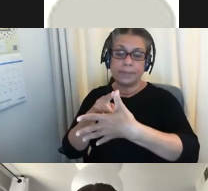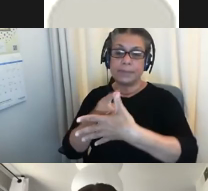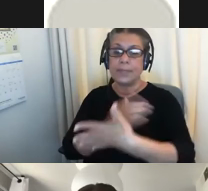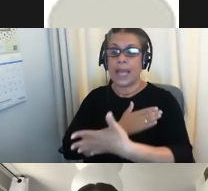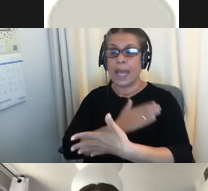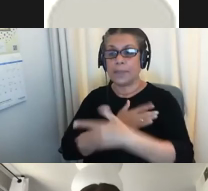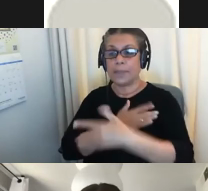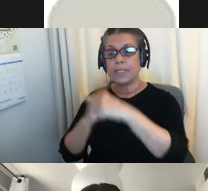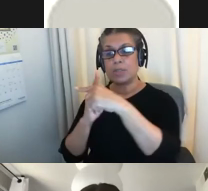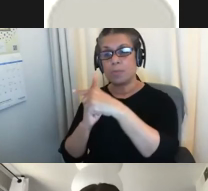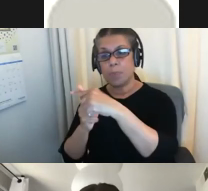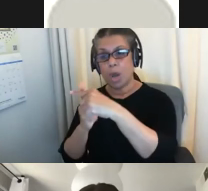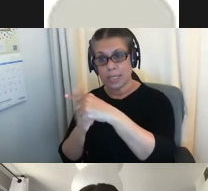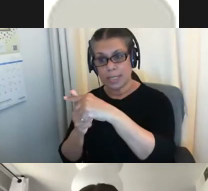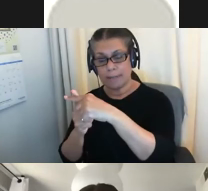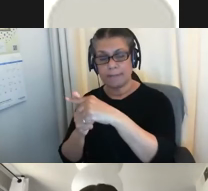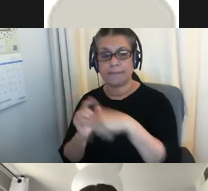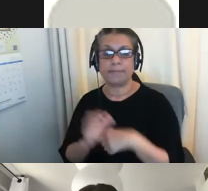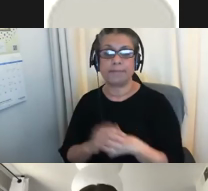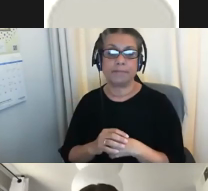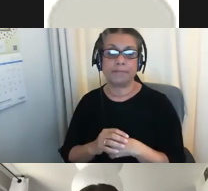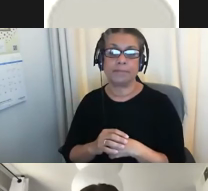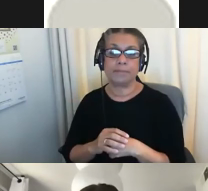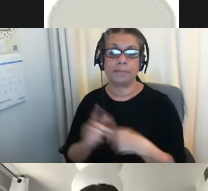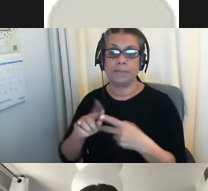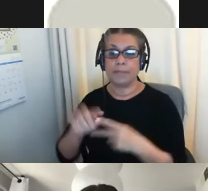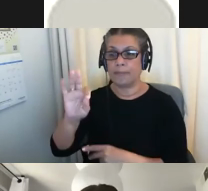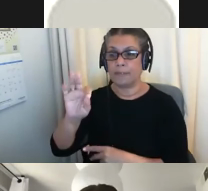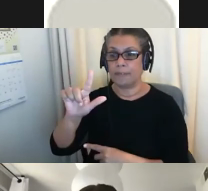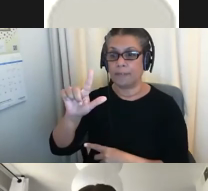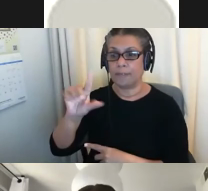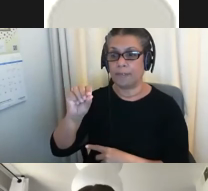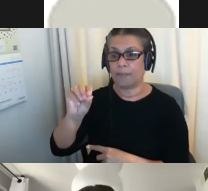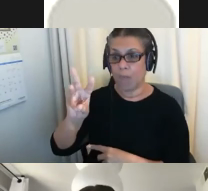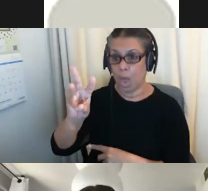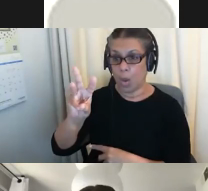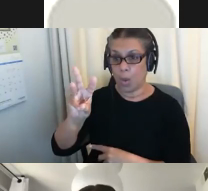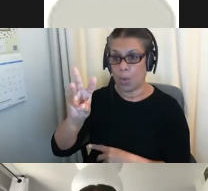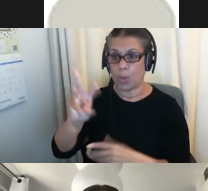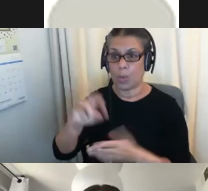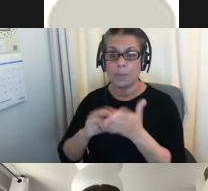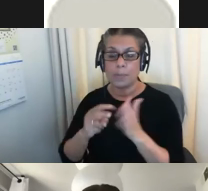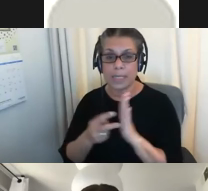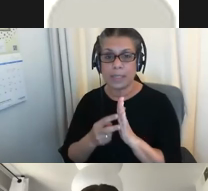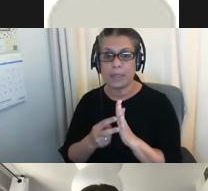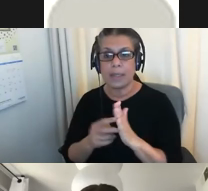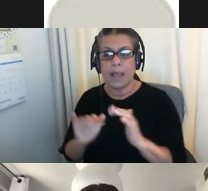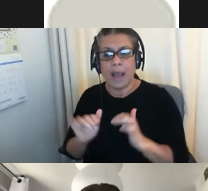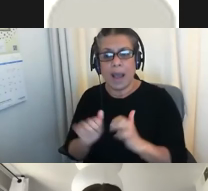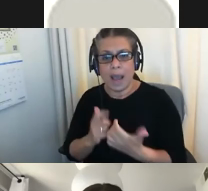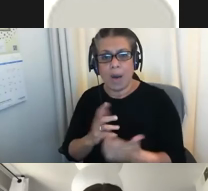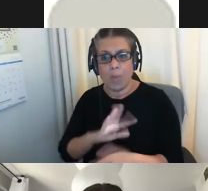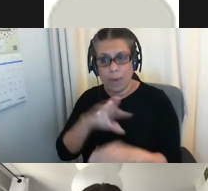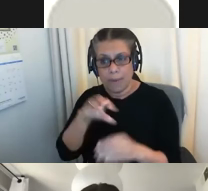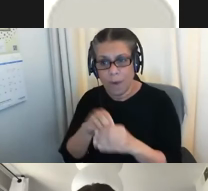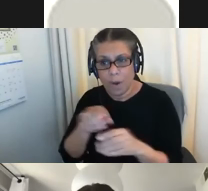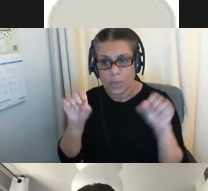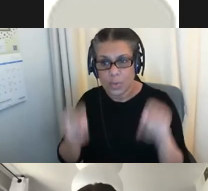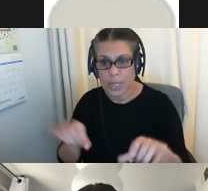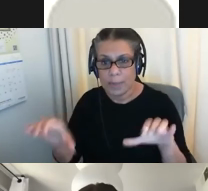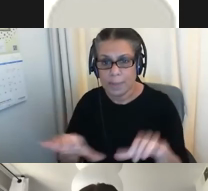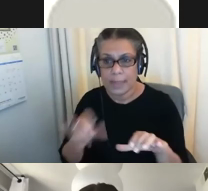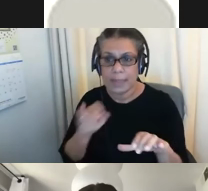the positive emotions category. Flow, which is this idea of how involved and present one can be when they're